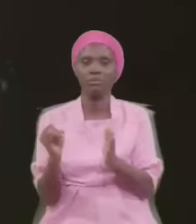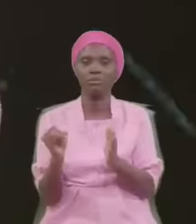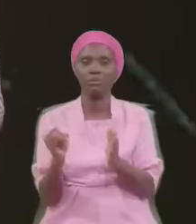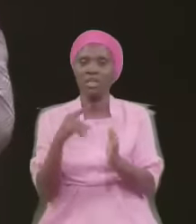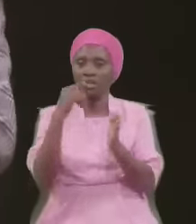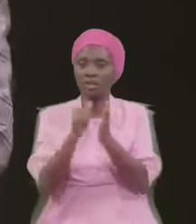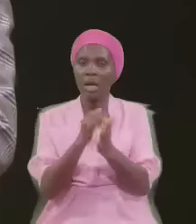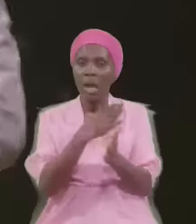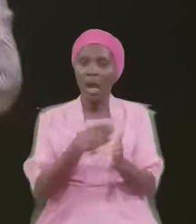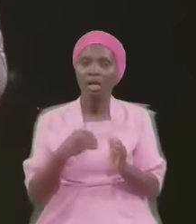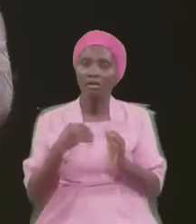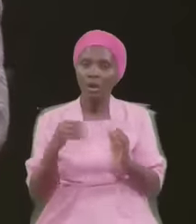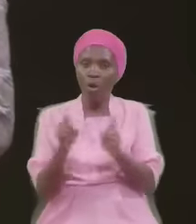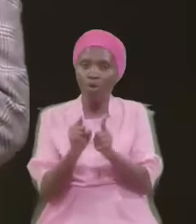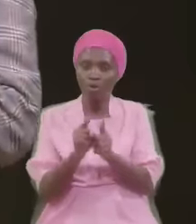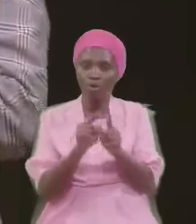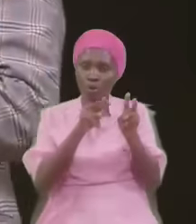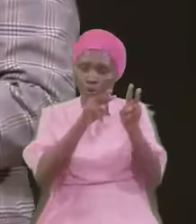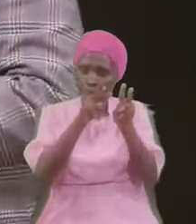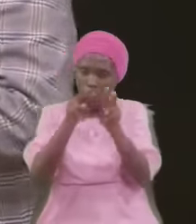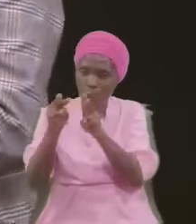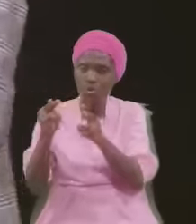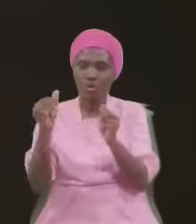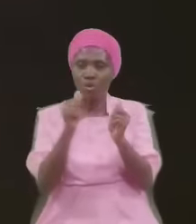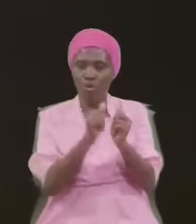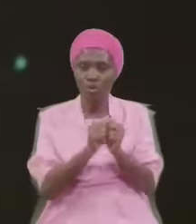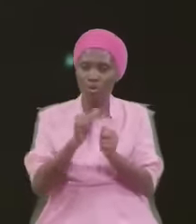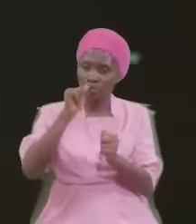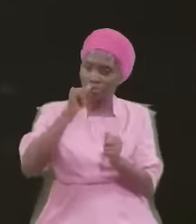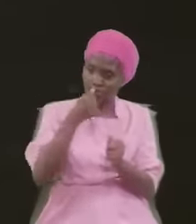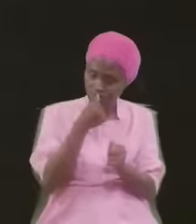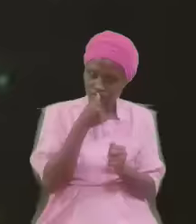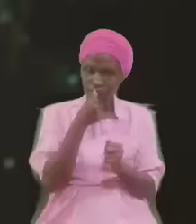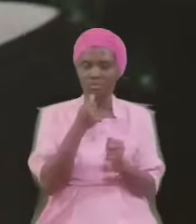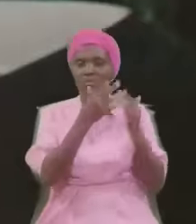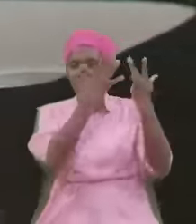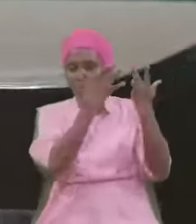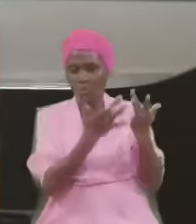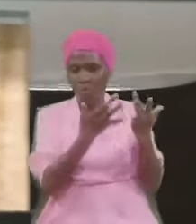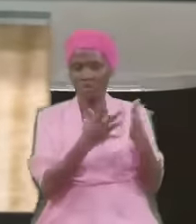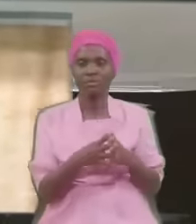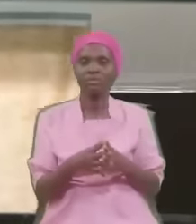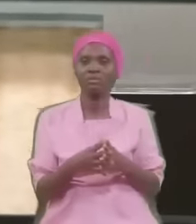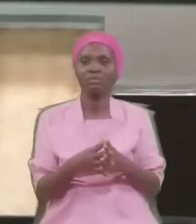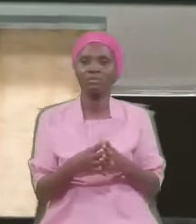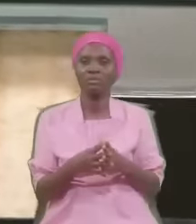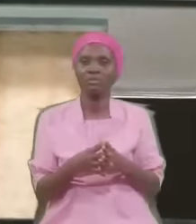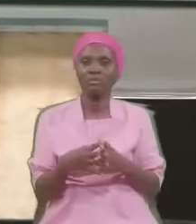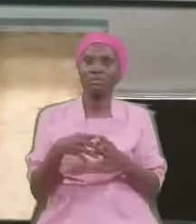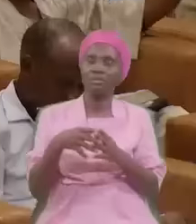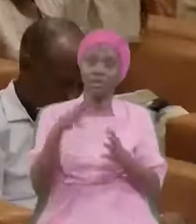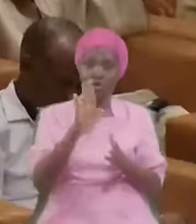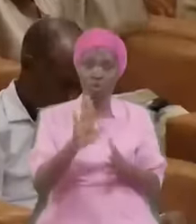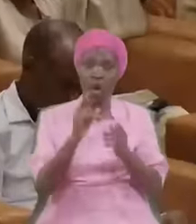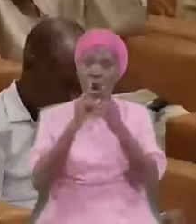with perseverance and supplication for all saints. Your answer has now